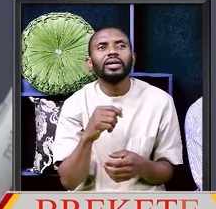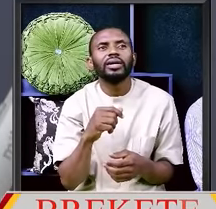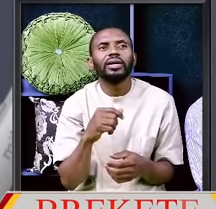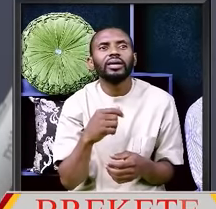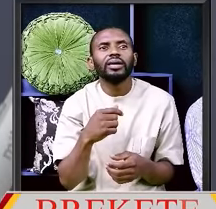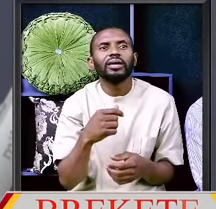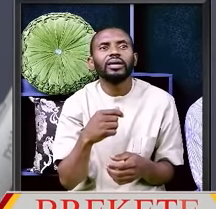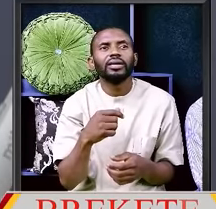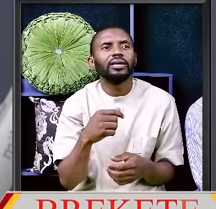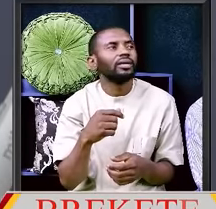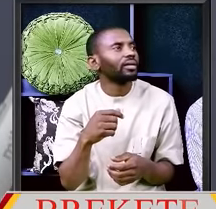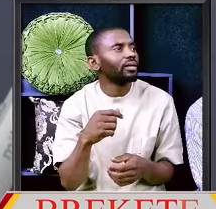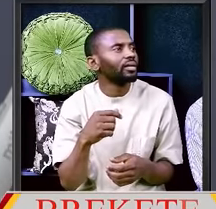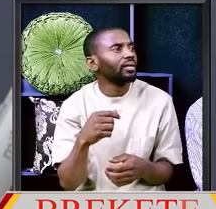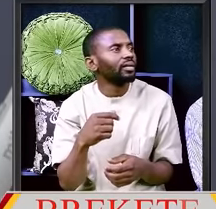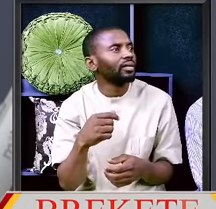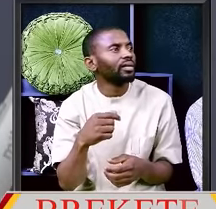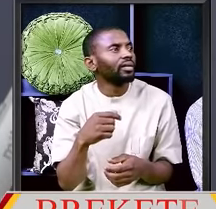I'm in who?